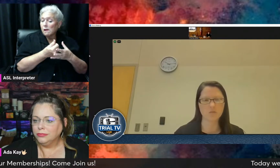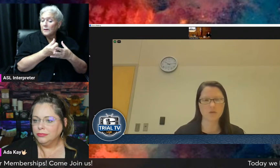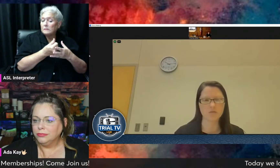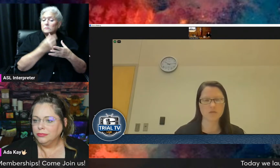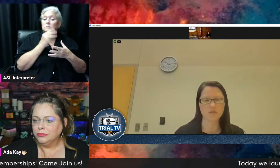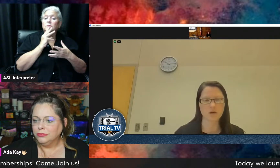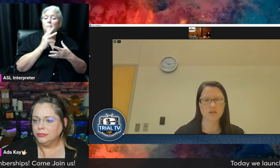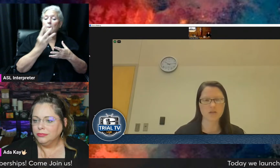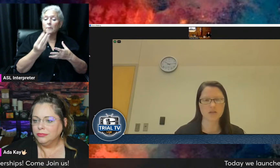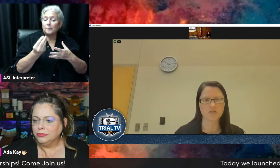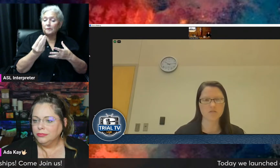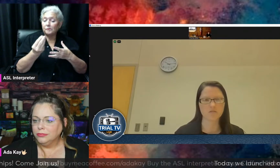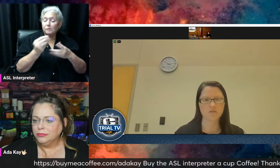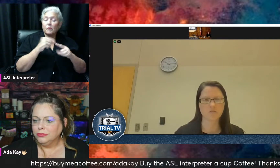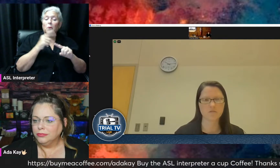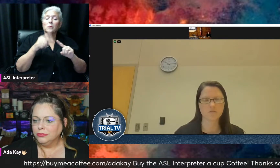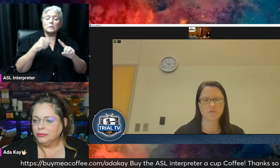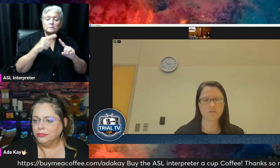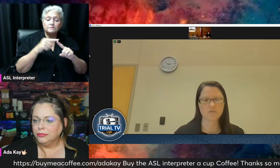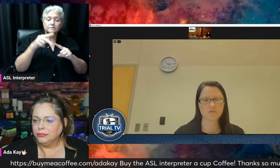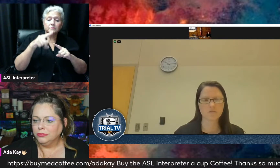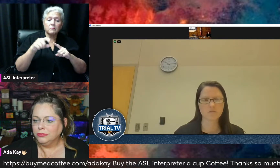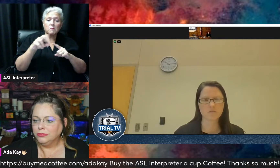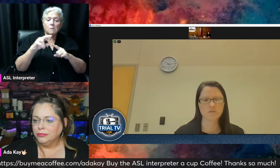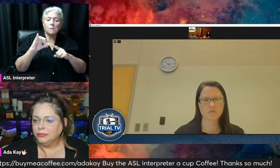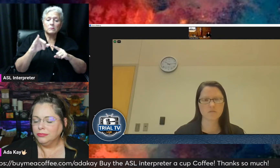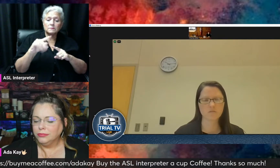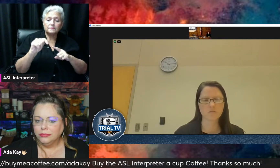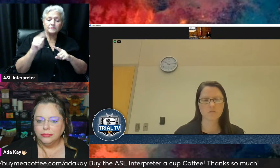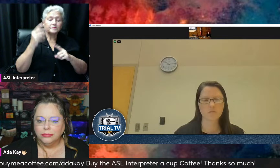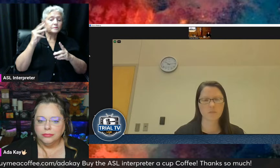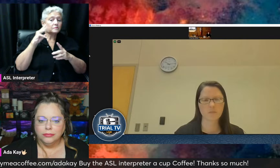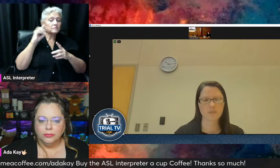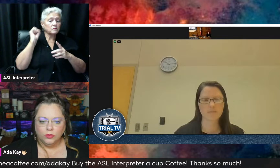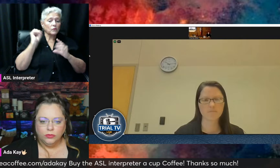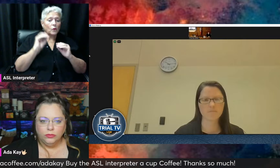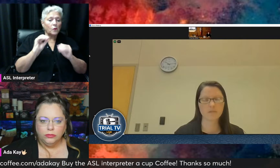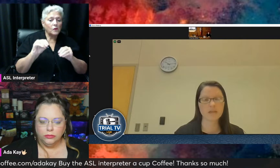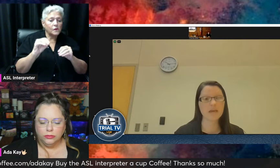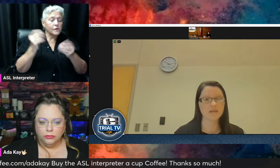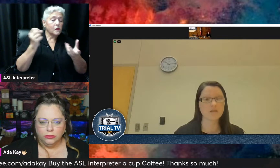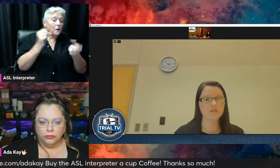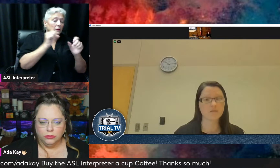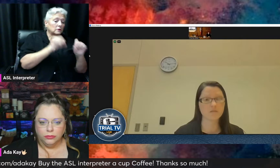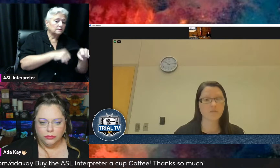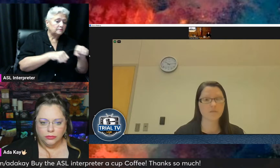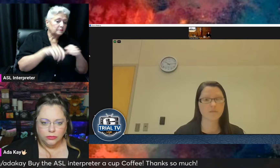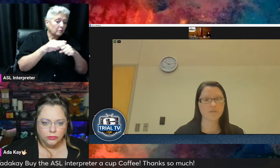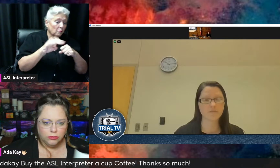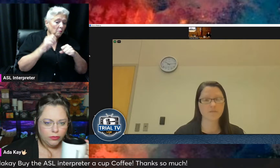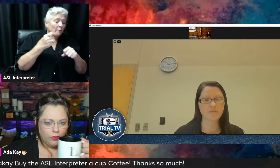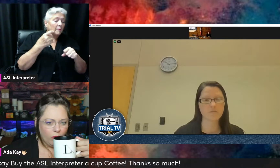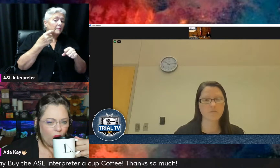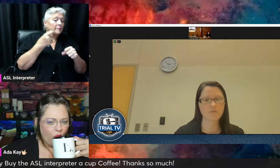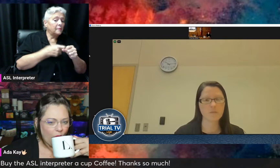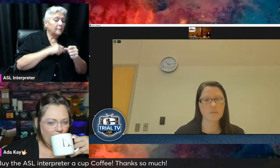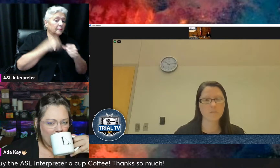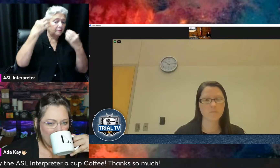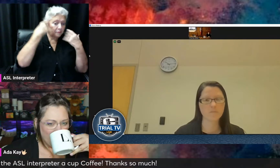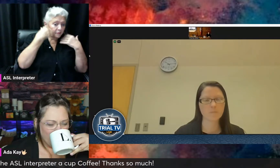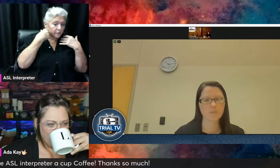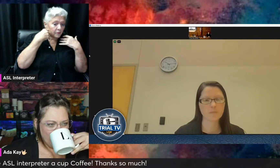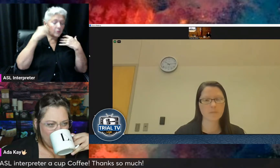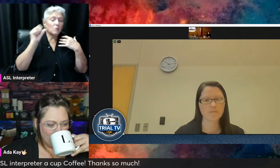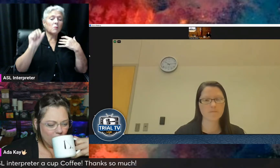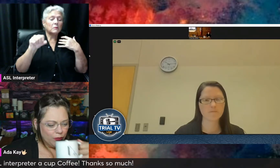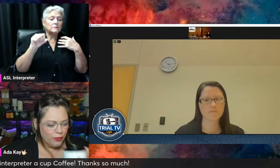time the latent print was deposited. Could that also be from sweat? Yes. So if somebody